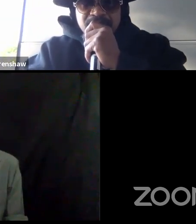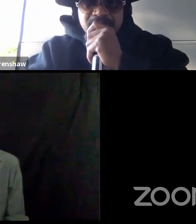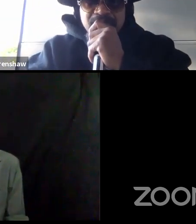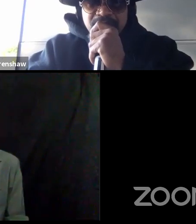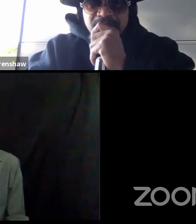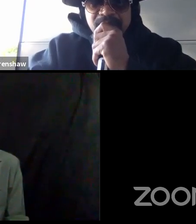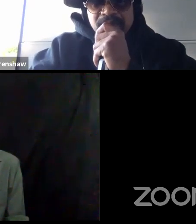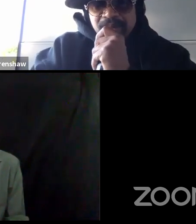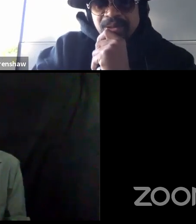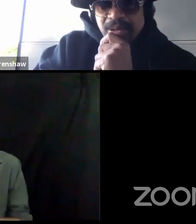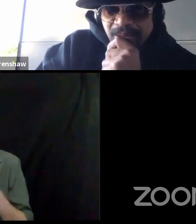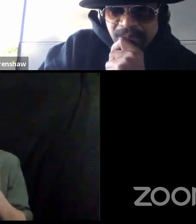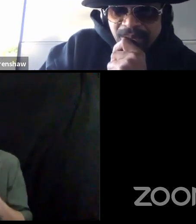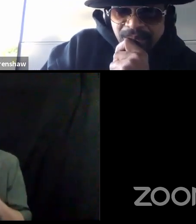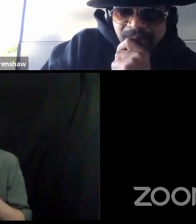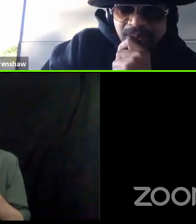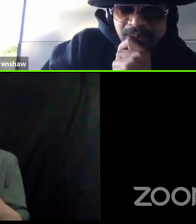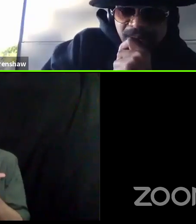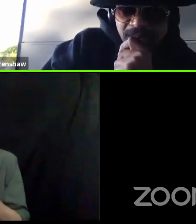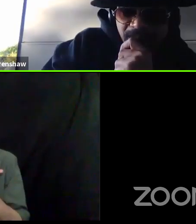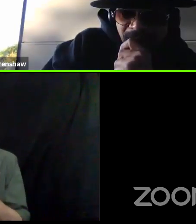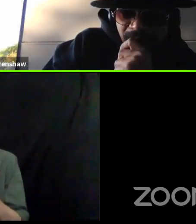to hear what you're saying, but it's hard to hear.